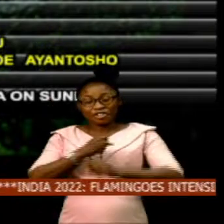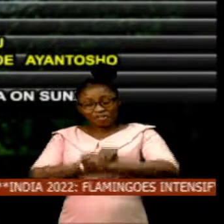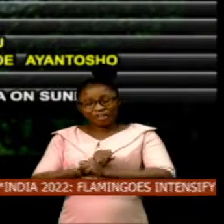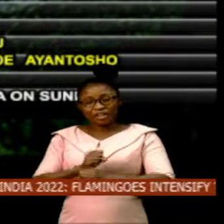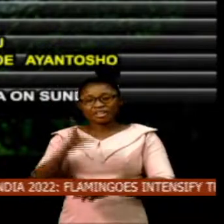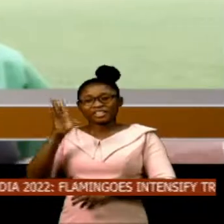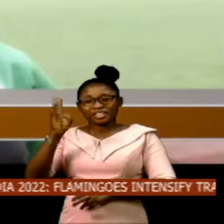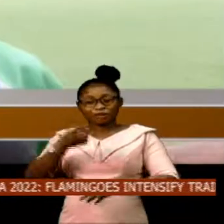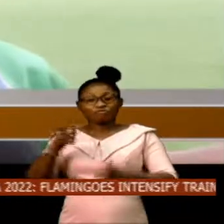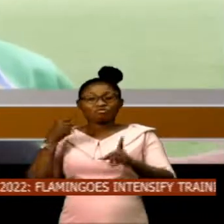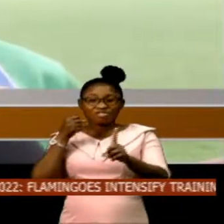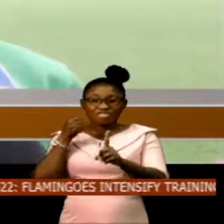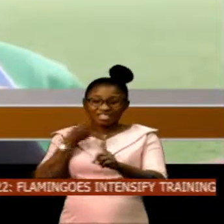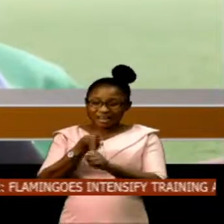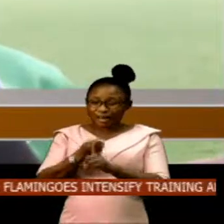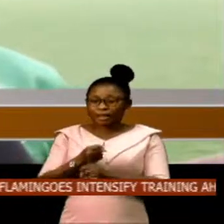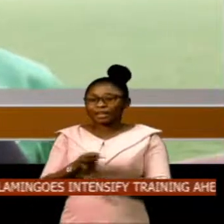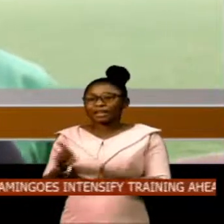and 7 strikers.